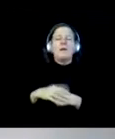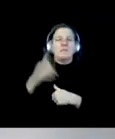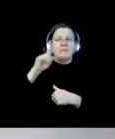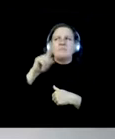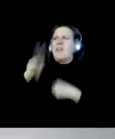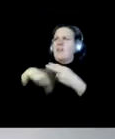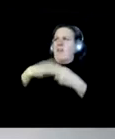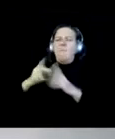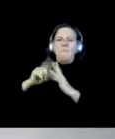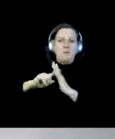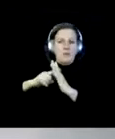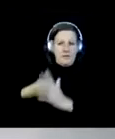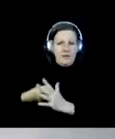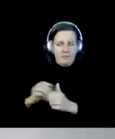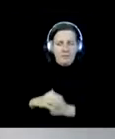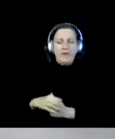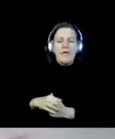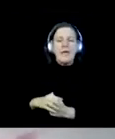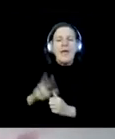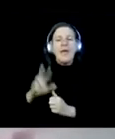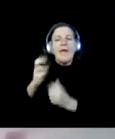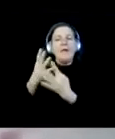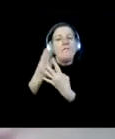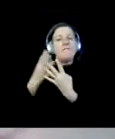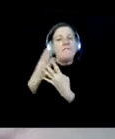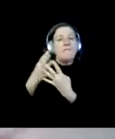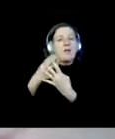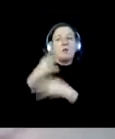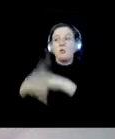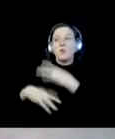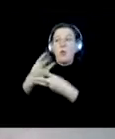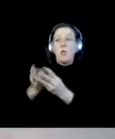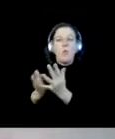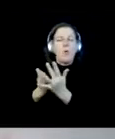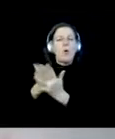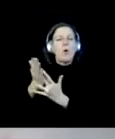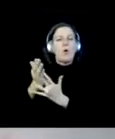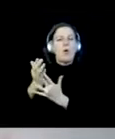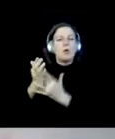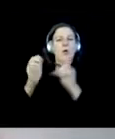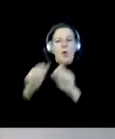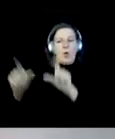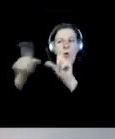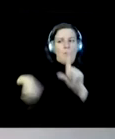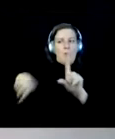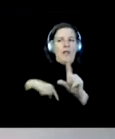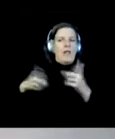of filtering the world through the lenses that we already have, or kind of seeing the parts that we